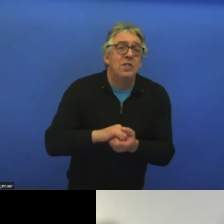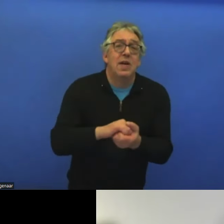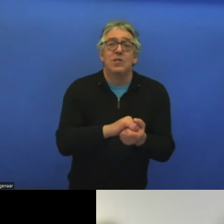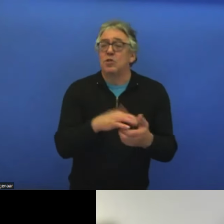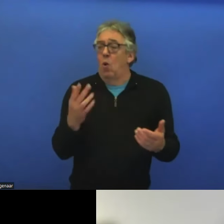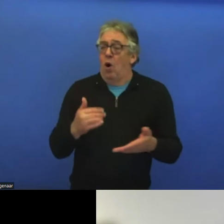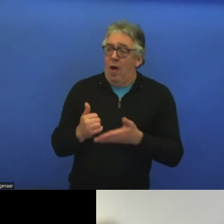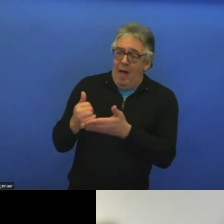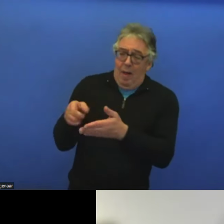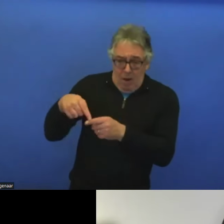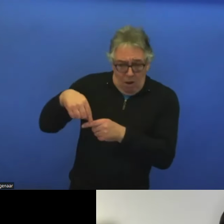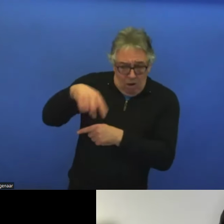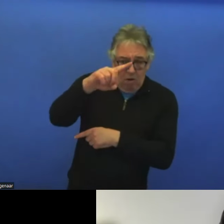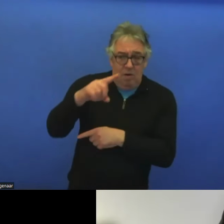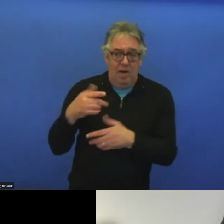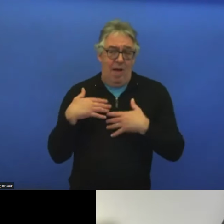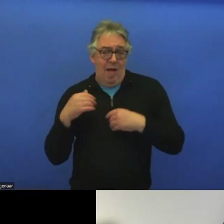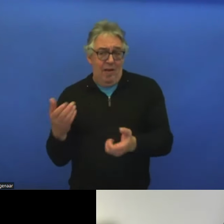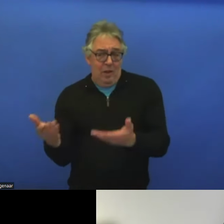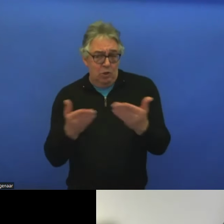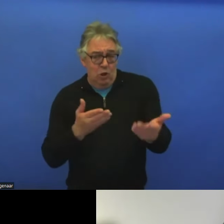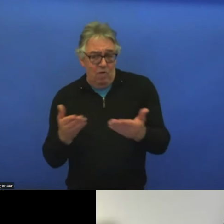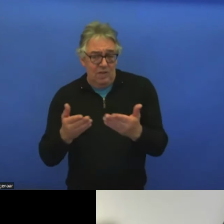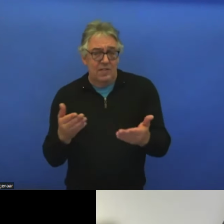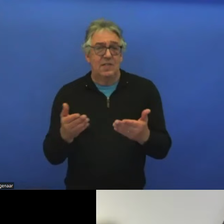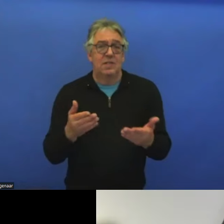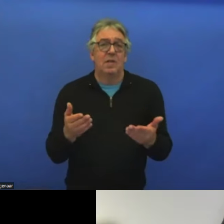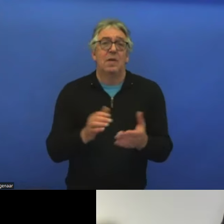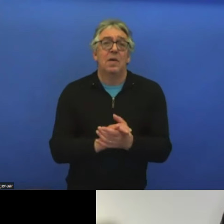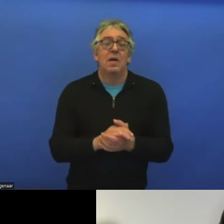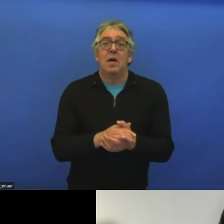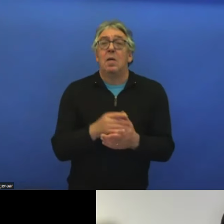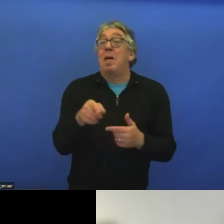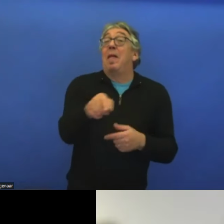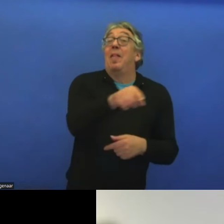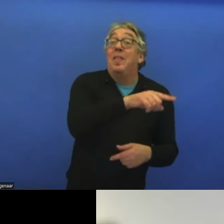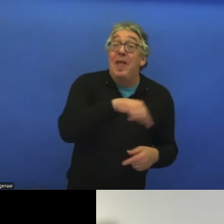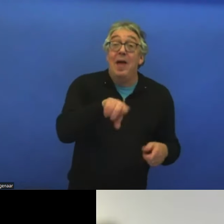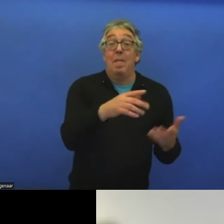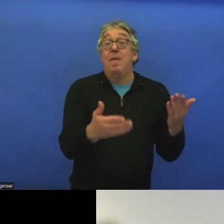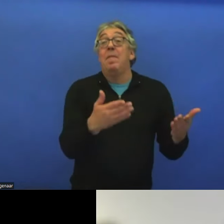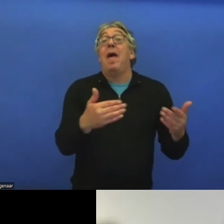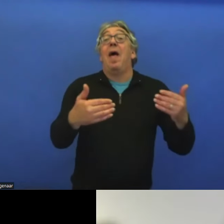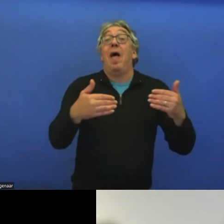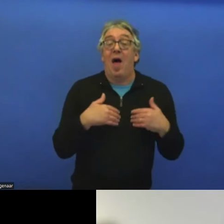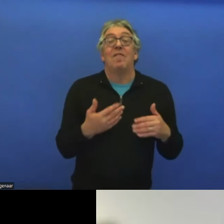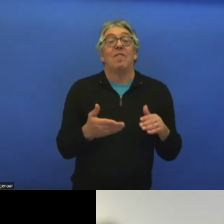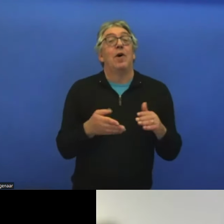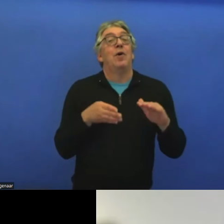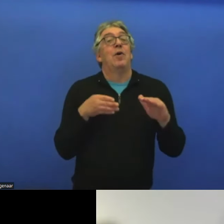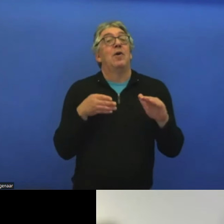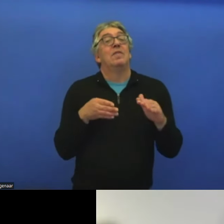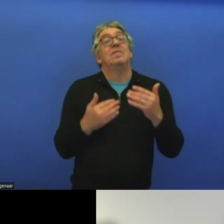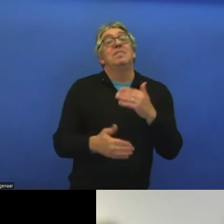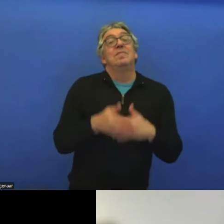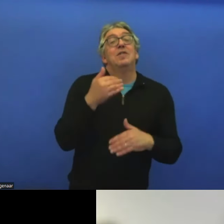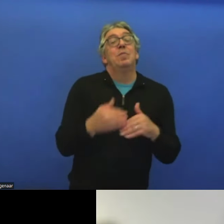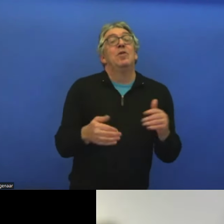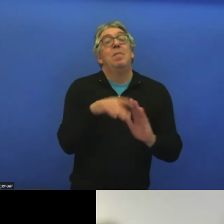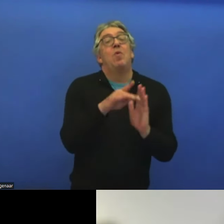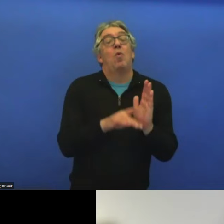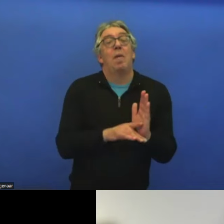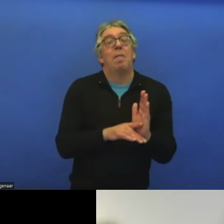available services and protection schemes for persons with disabilities in country, and then assessing whether those are accessible